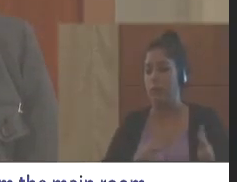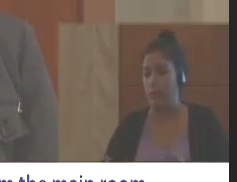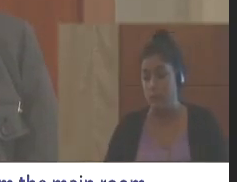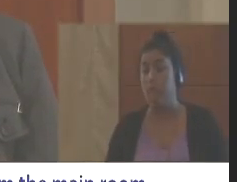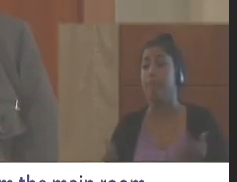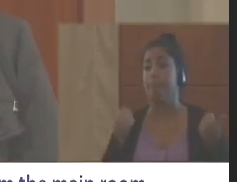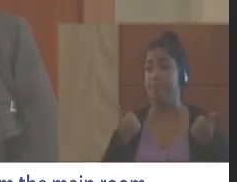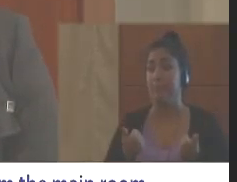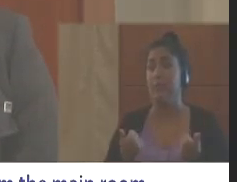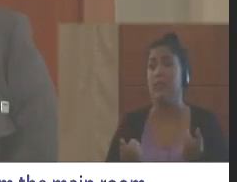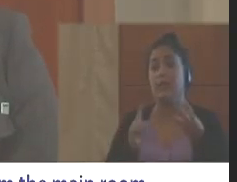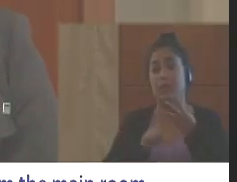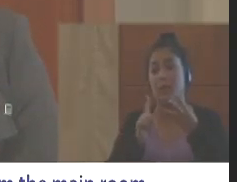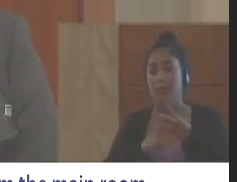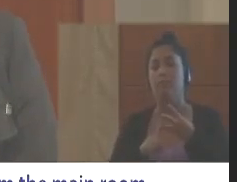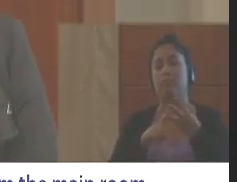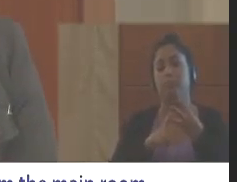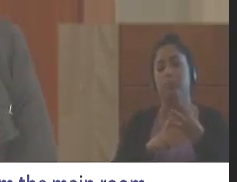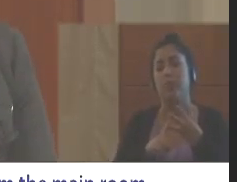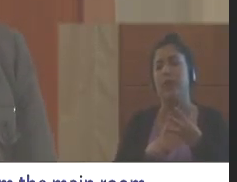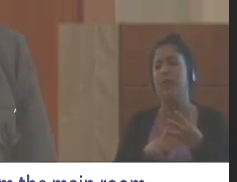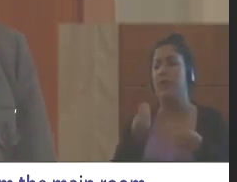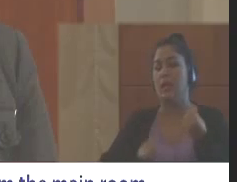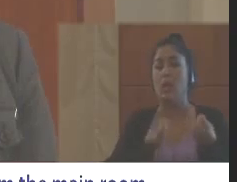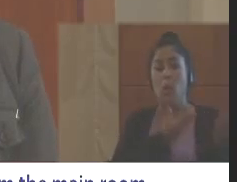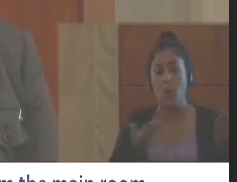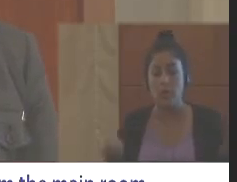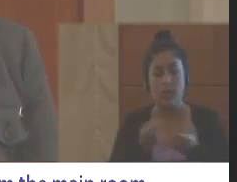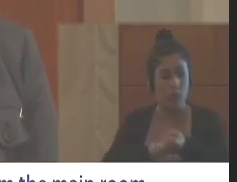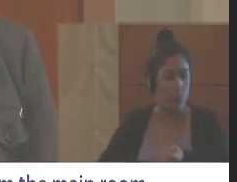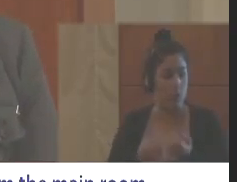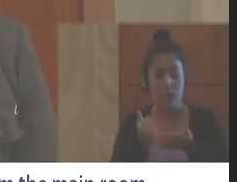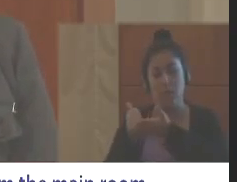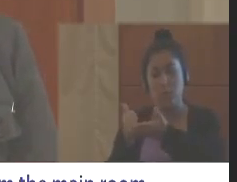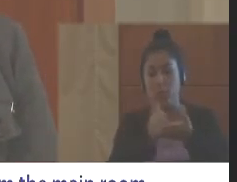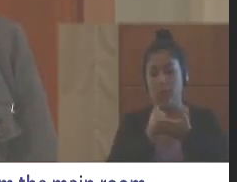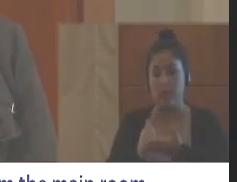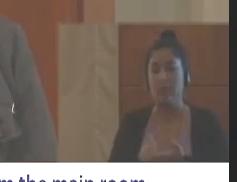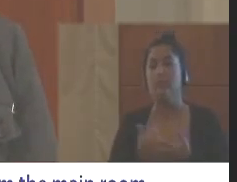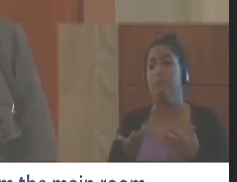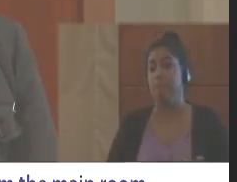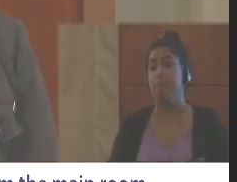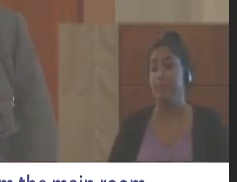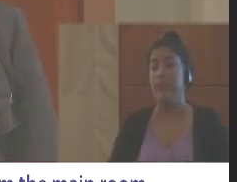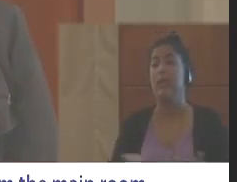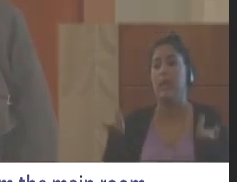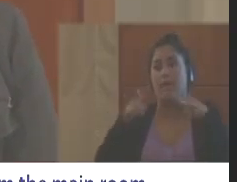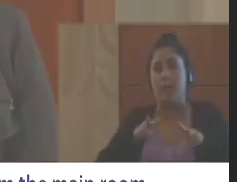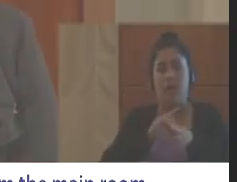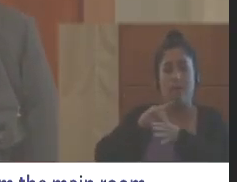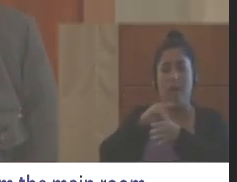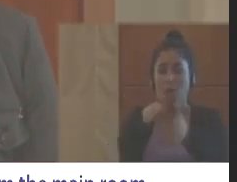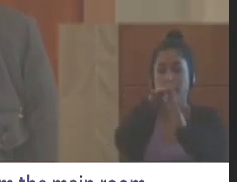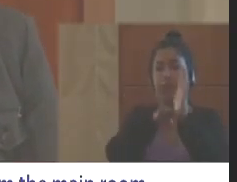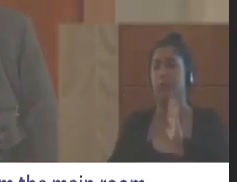but also on initiating the implementation of responses and mechanisms going from identification and mitigation of